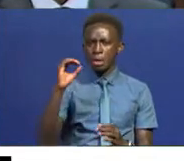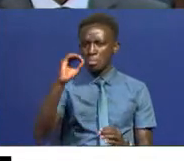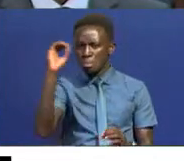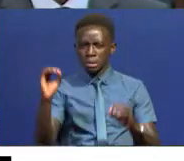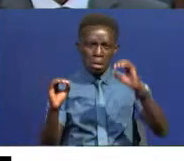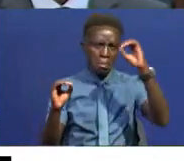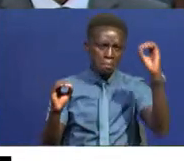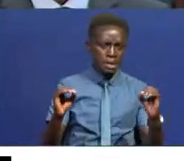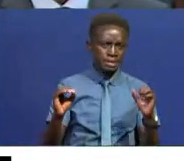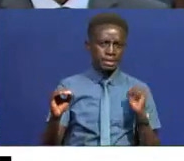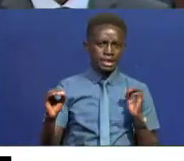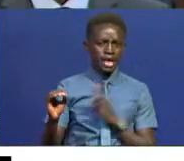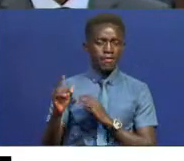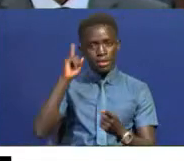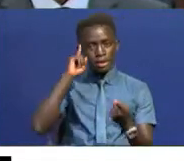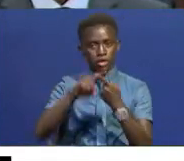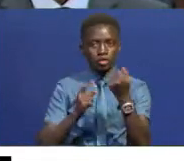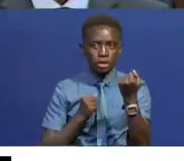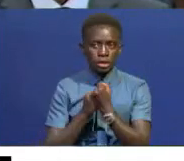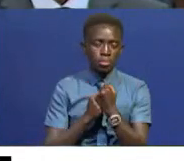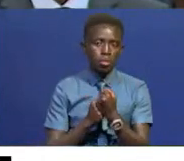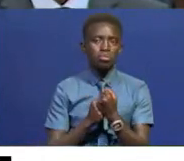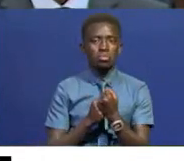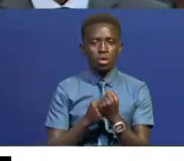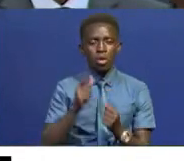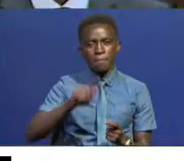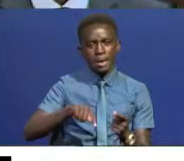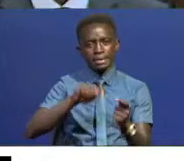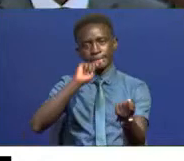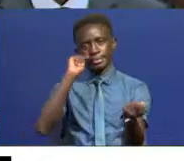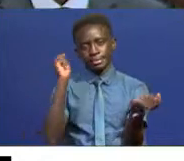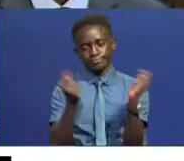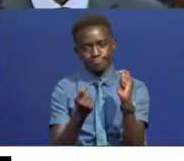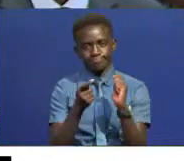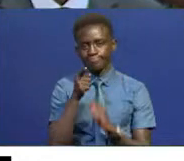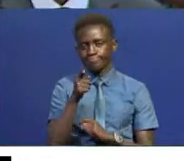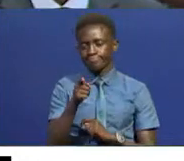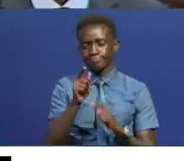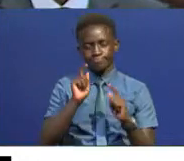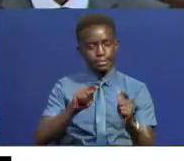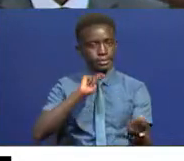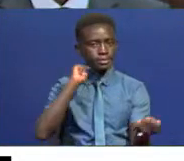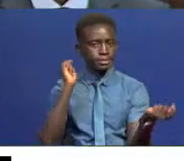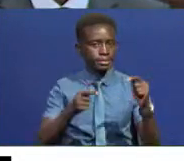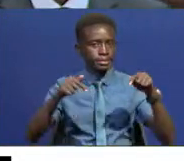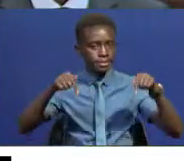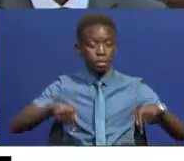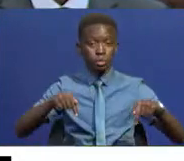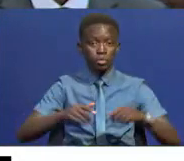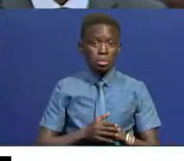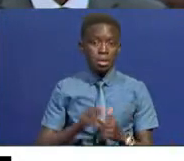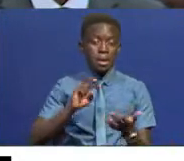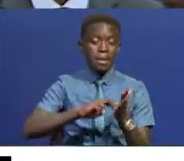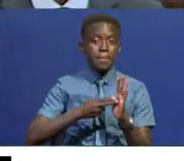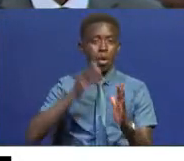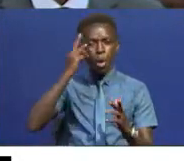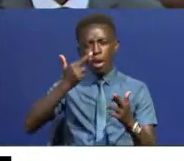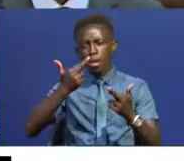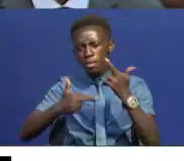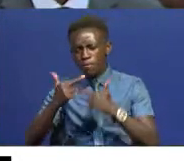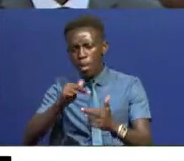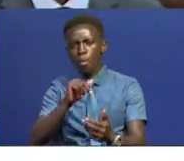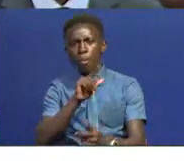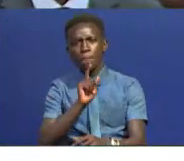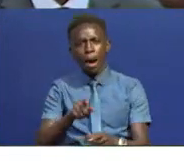services. We must change course radically. Therefore, we shall review authorized